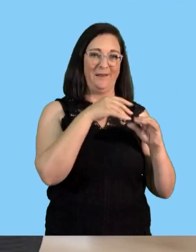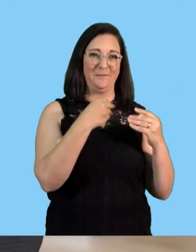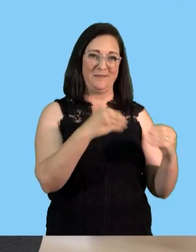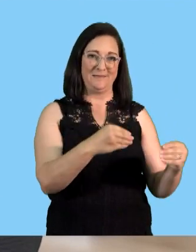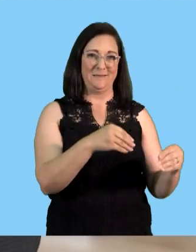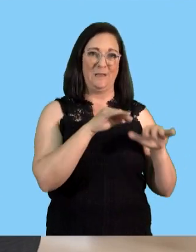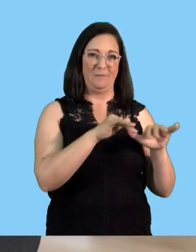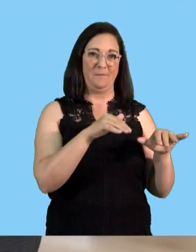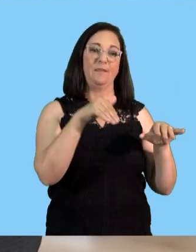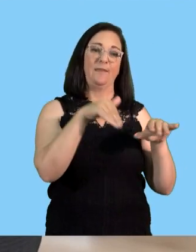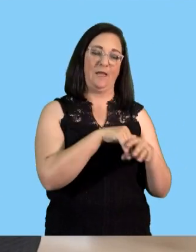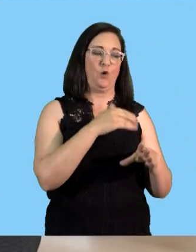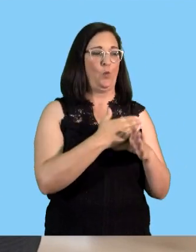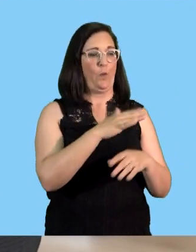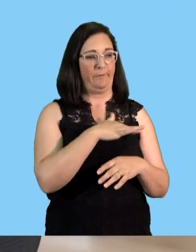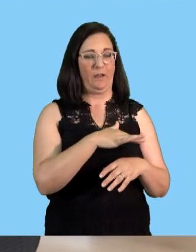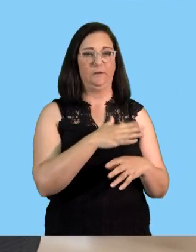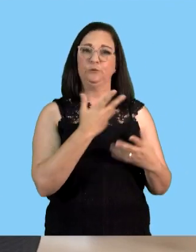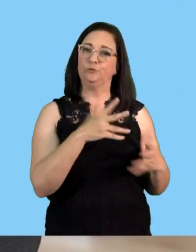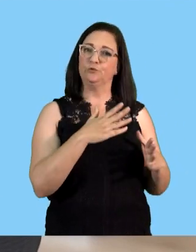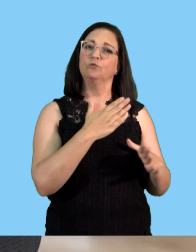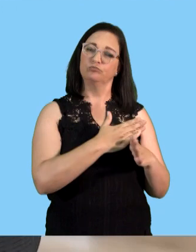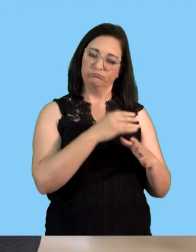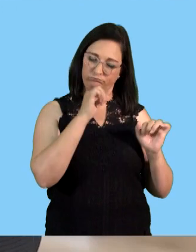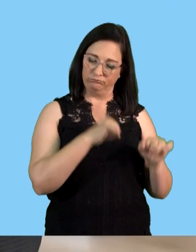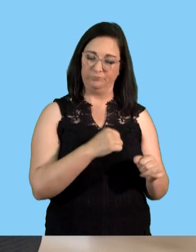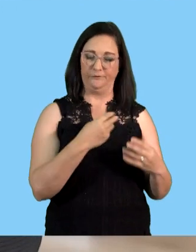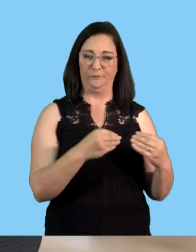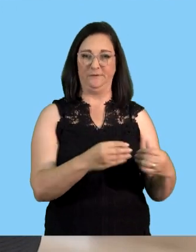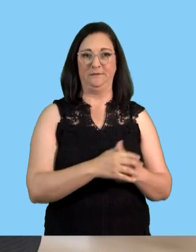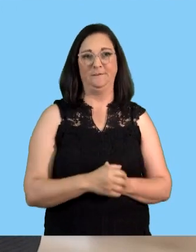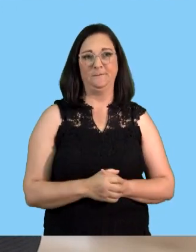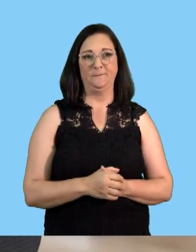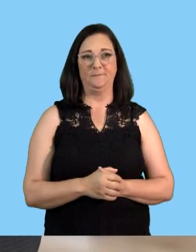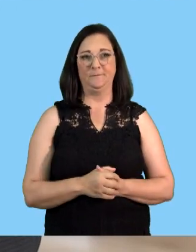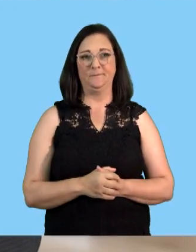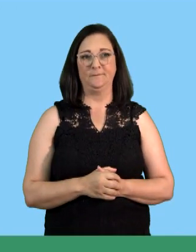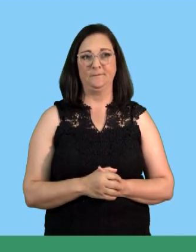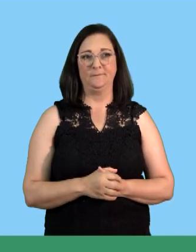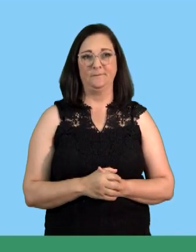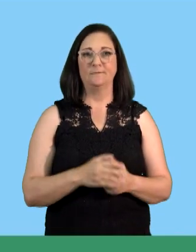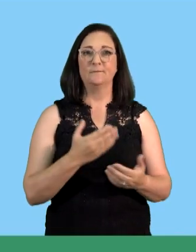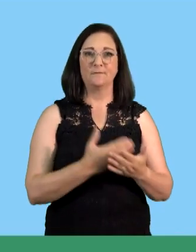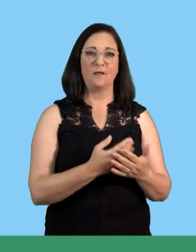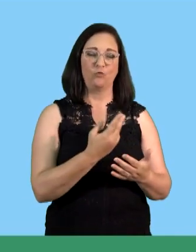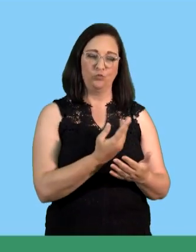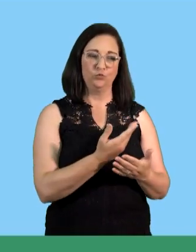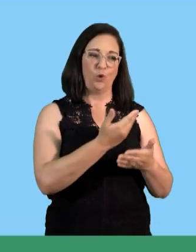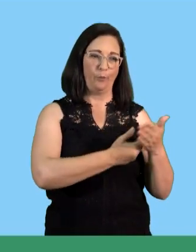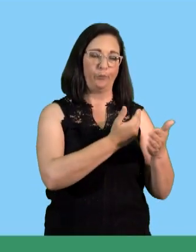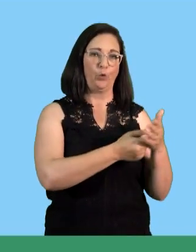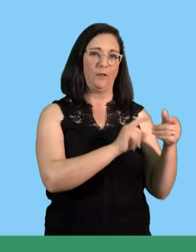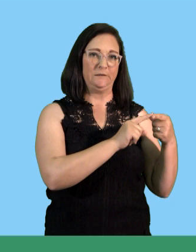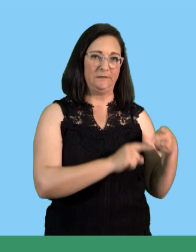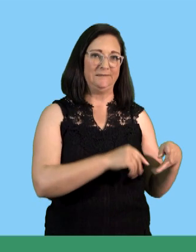people or people within the workplace, people who are already working for the business. We can also use the internal bulletins. So